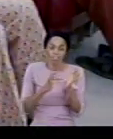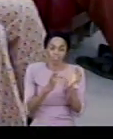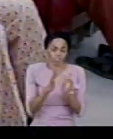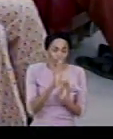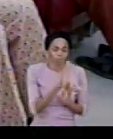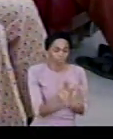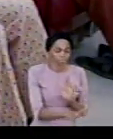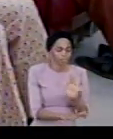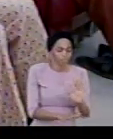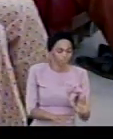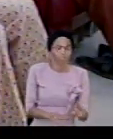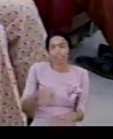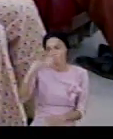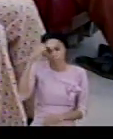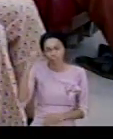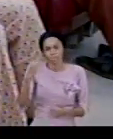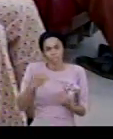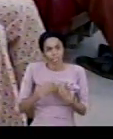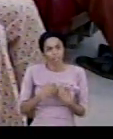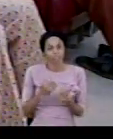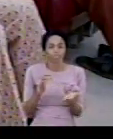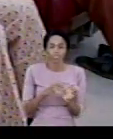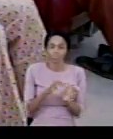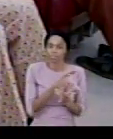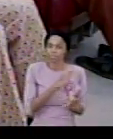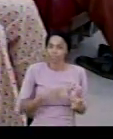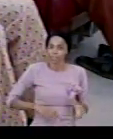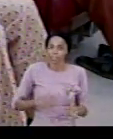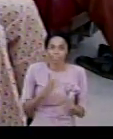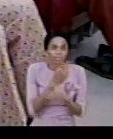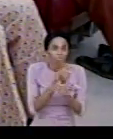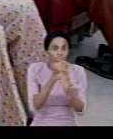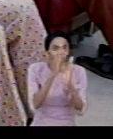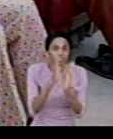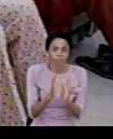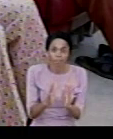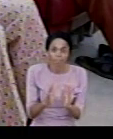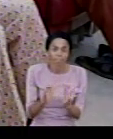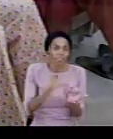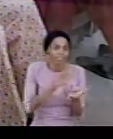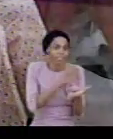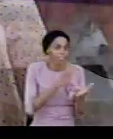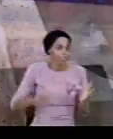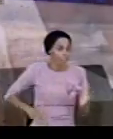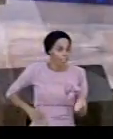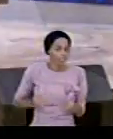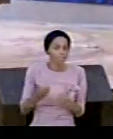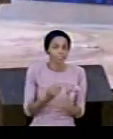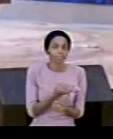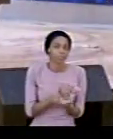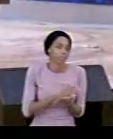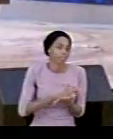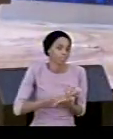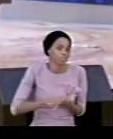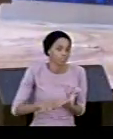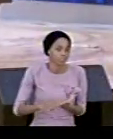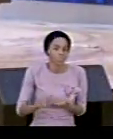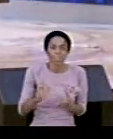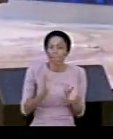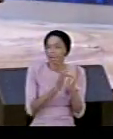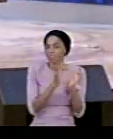has Christ, the Redeemer, Christ, the righteous, Christ, the